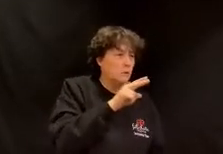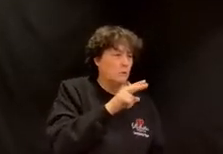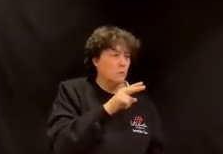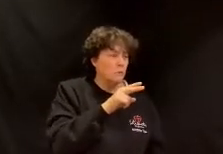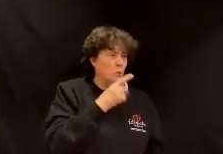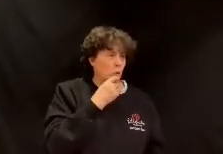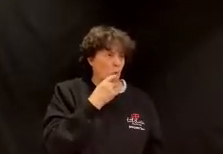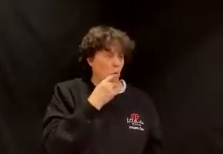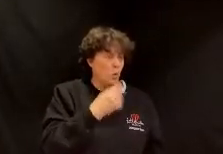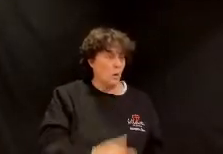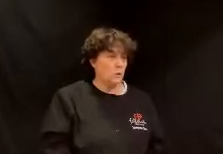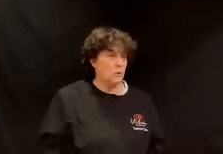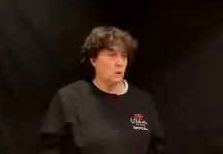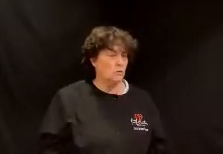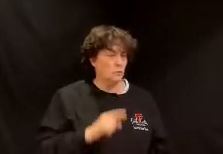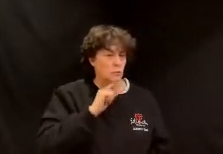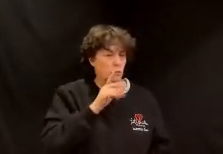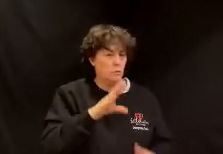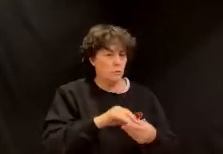Truth. This is a true story.